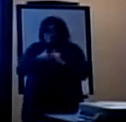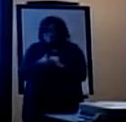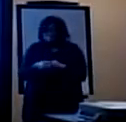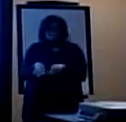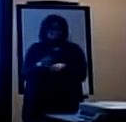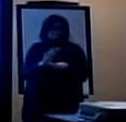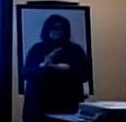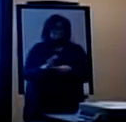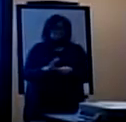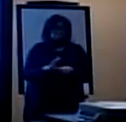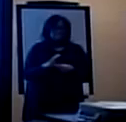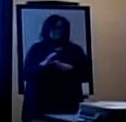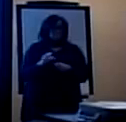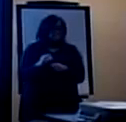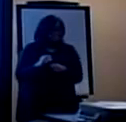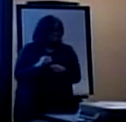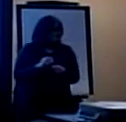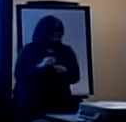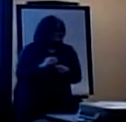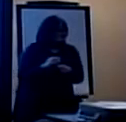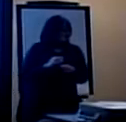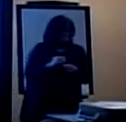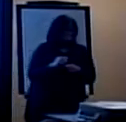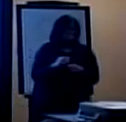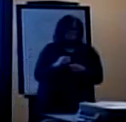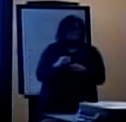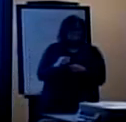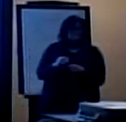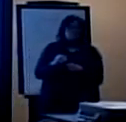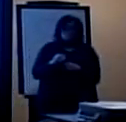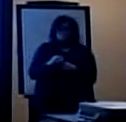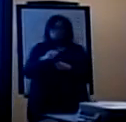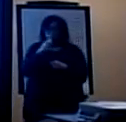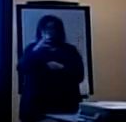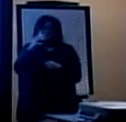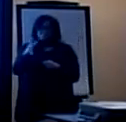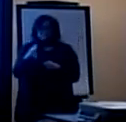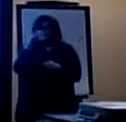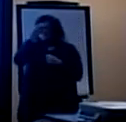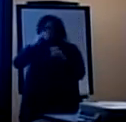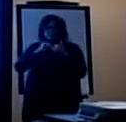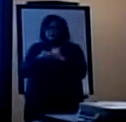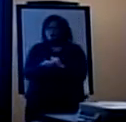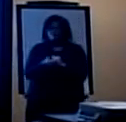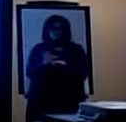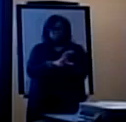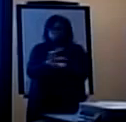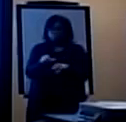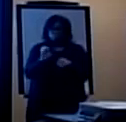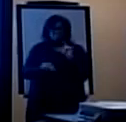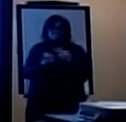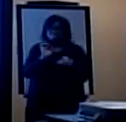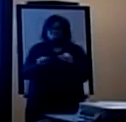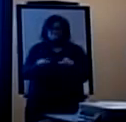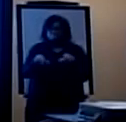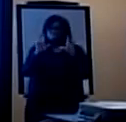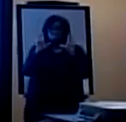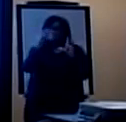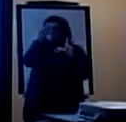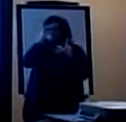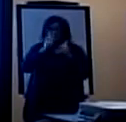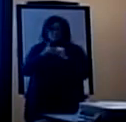it. And you've heard about senators calling it a system of tubes. And it is confusing. And